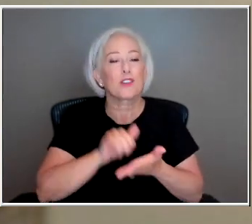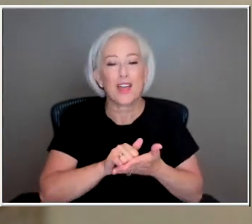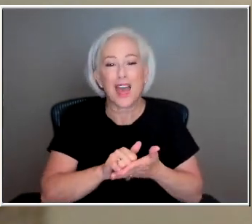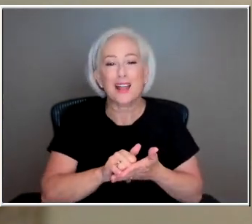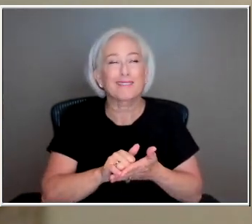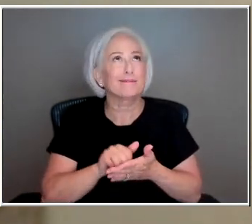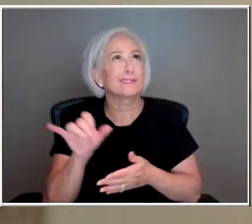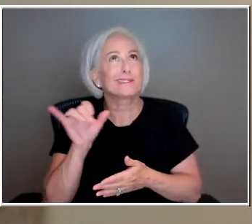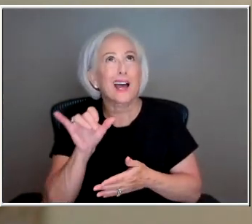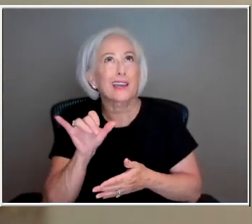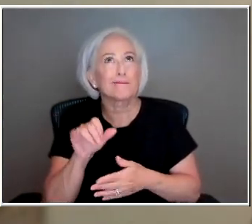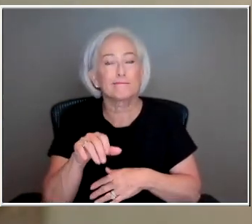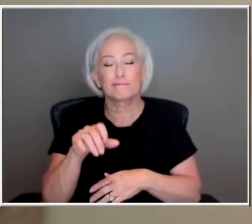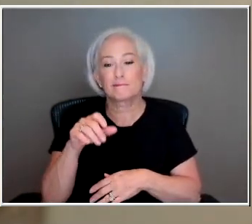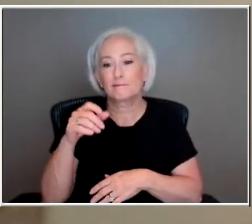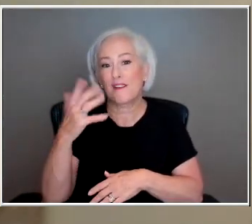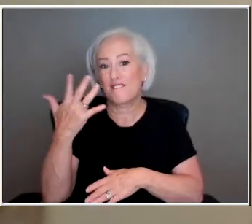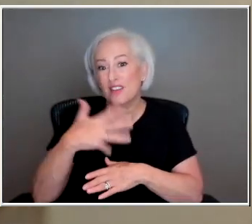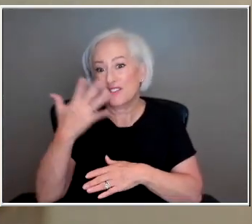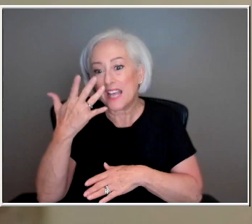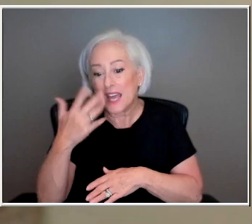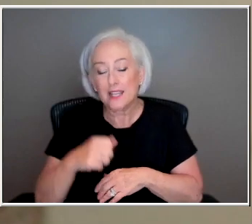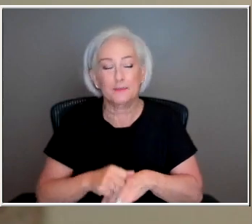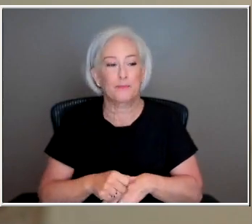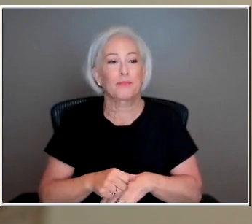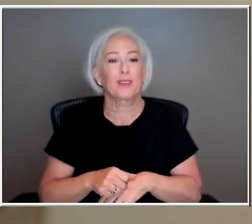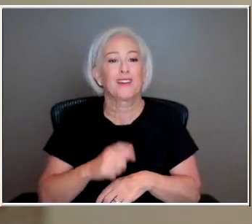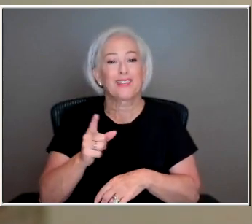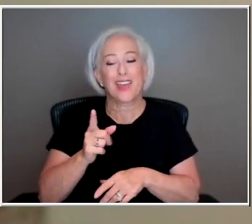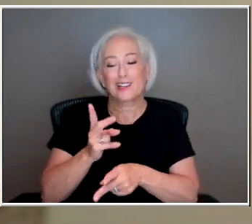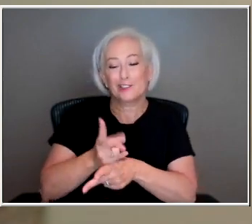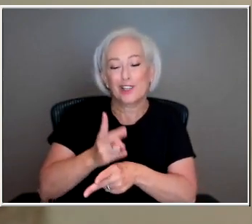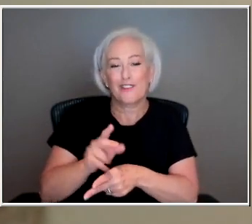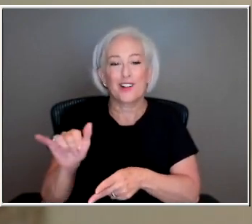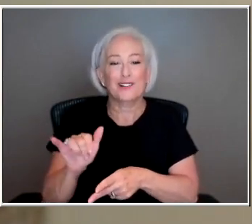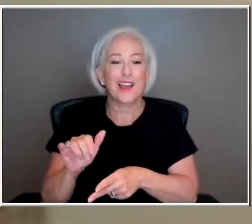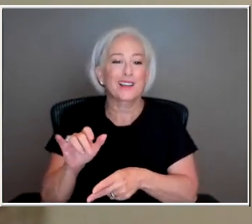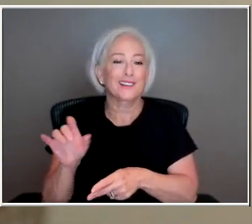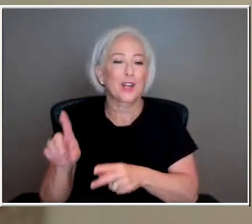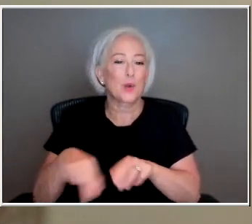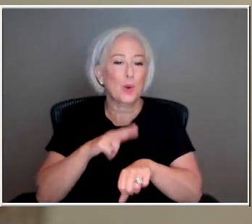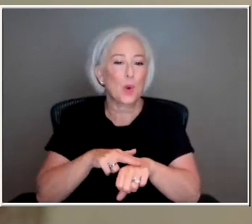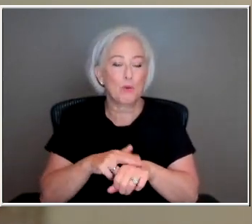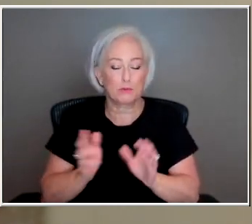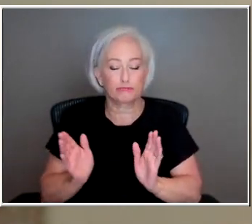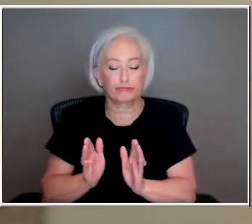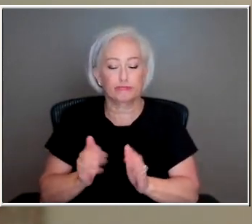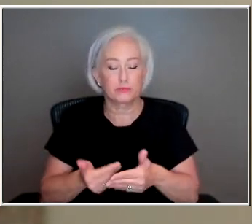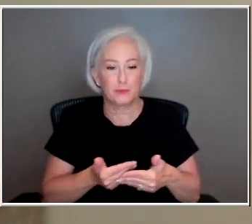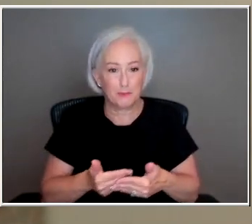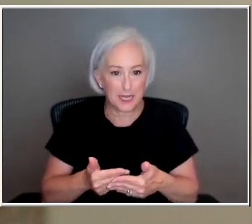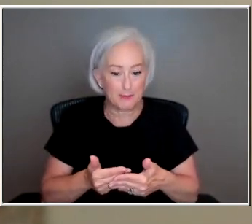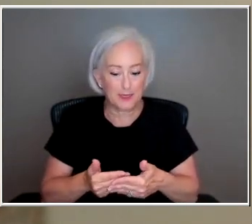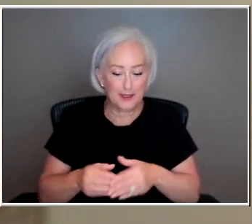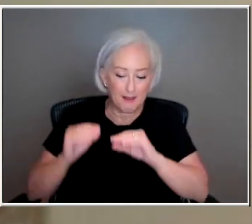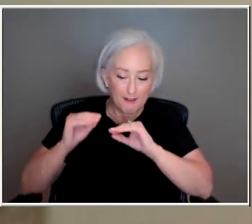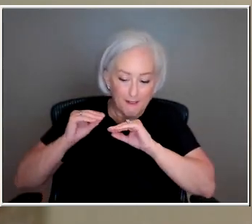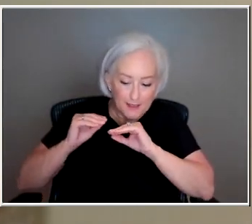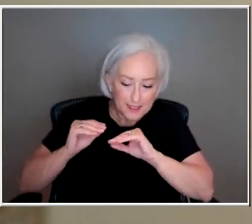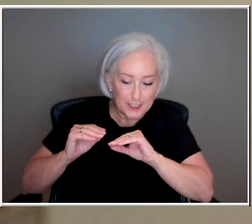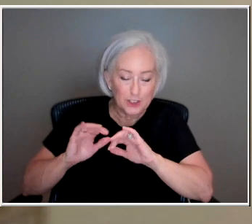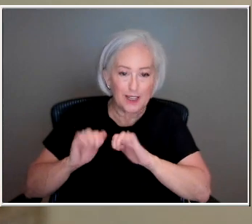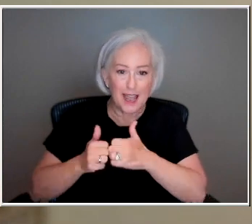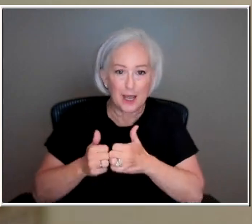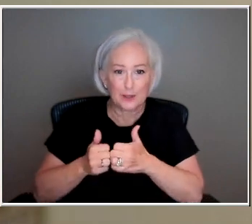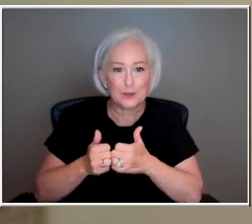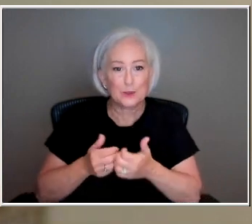then they were just treating her like a regular preemie NICU kid, and focusing on, feeding and growing and